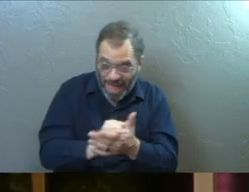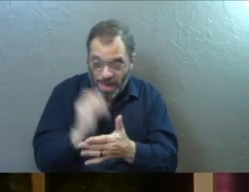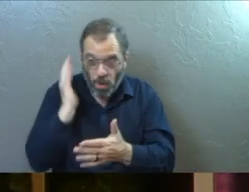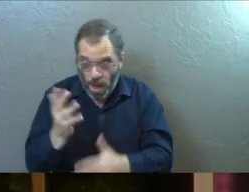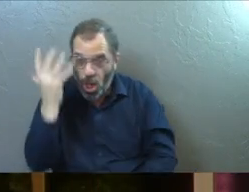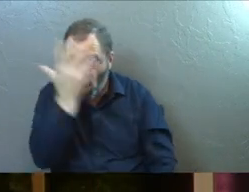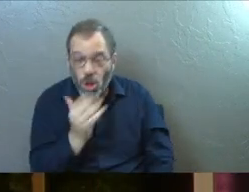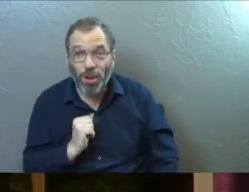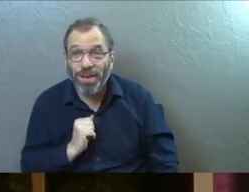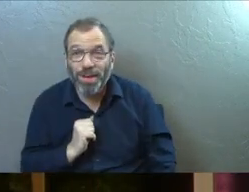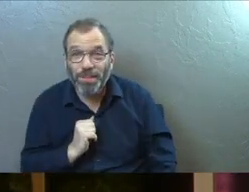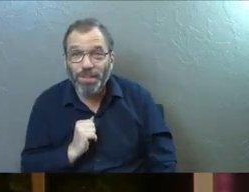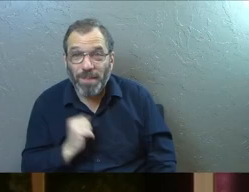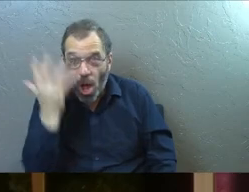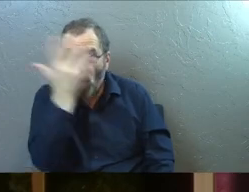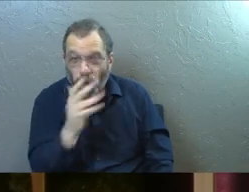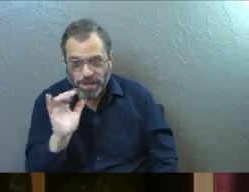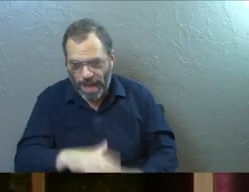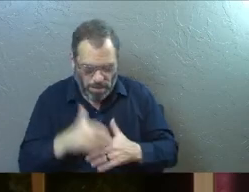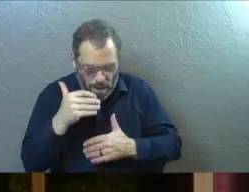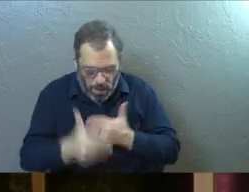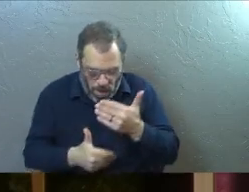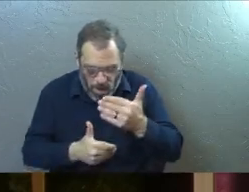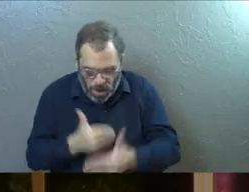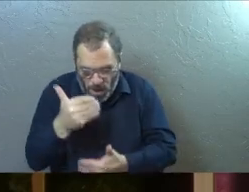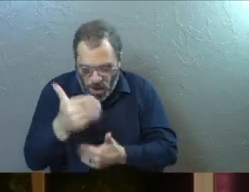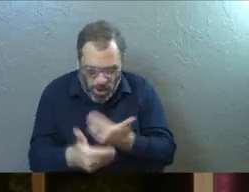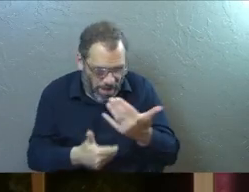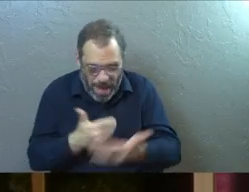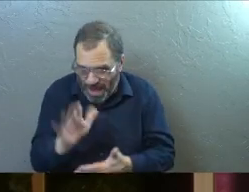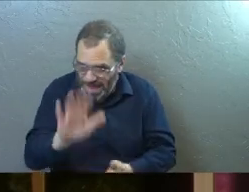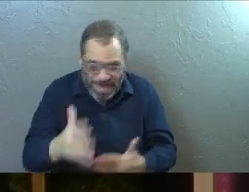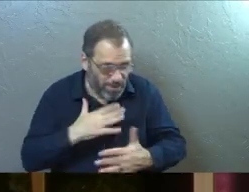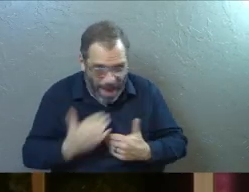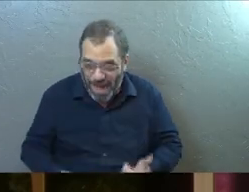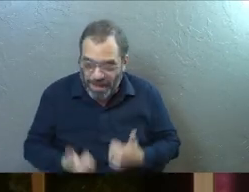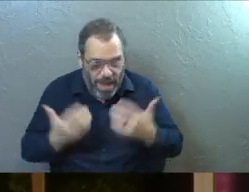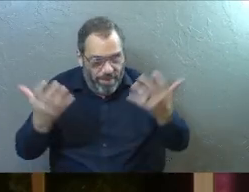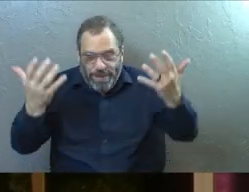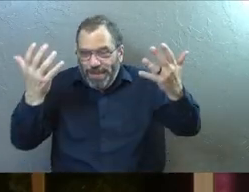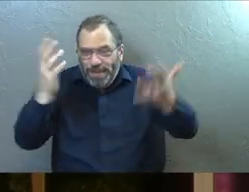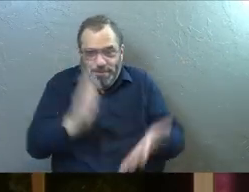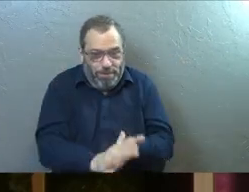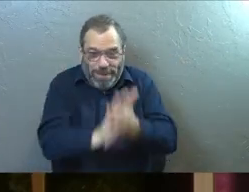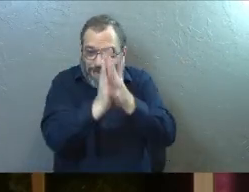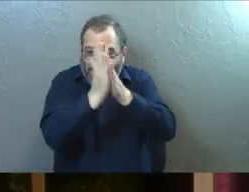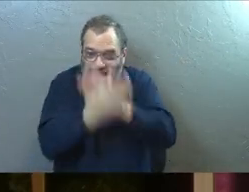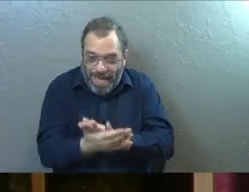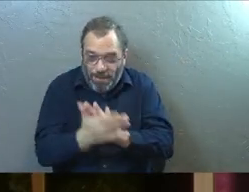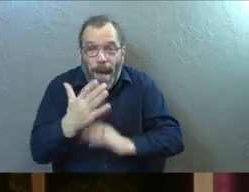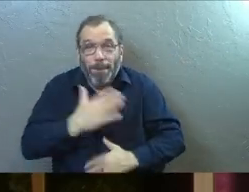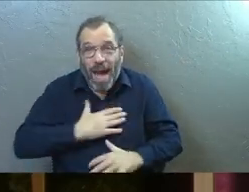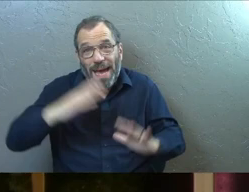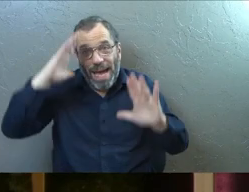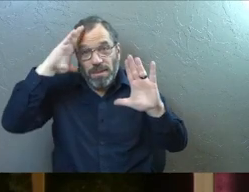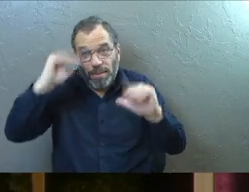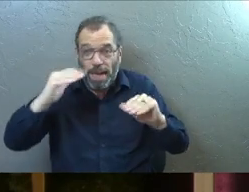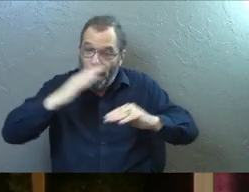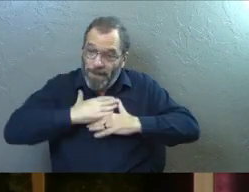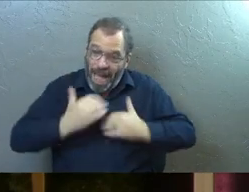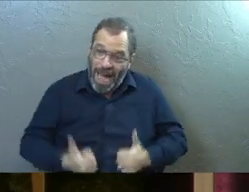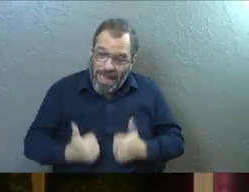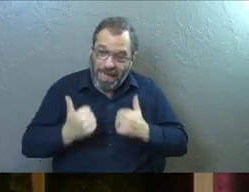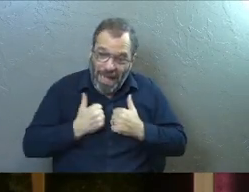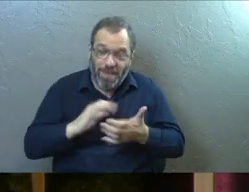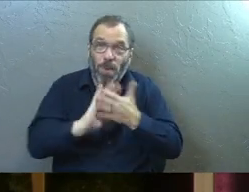it's going to look. Everything's going to progress in this way. And that's how my life is going to look. And I've got an expectation for how my life